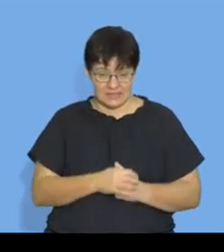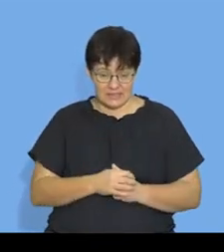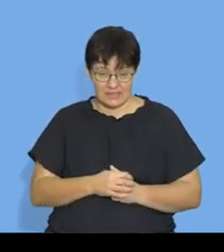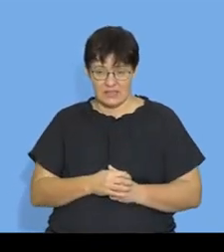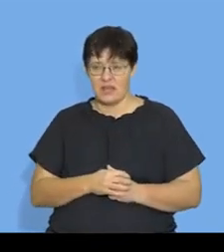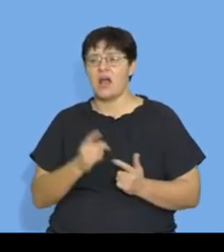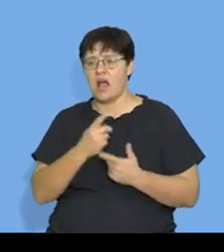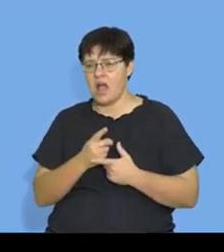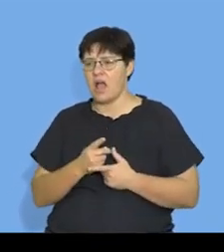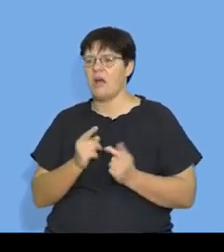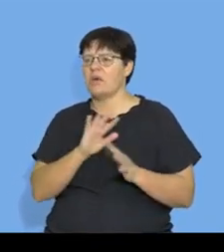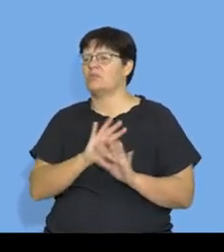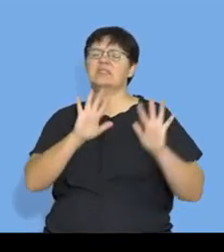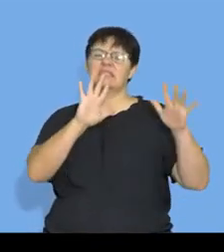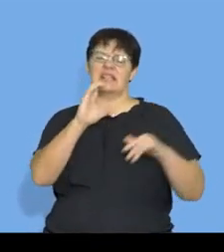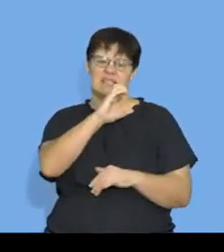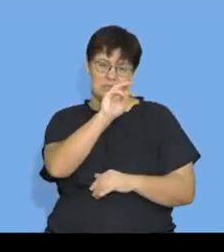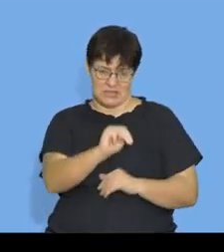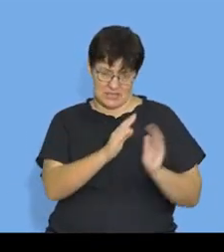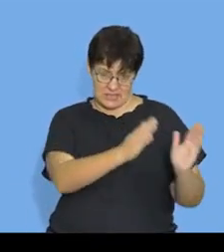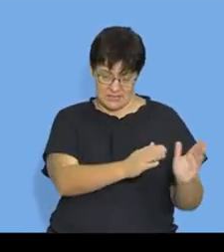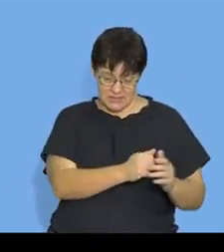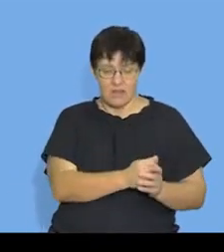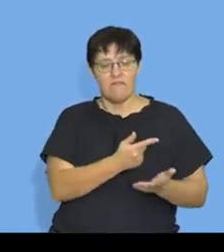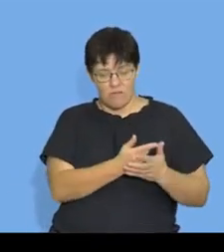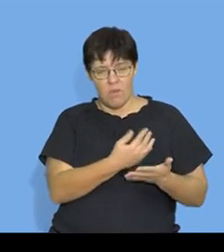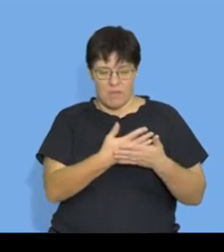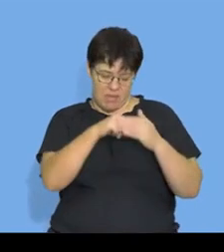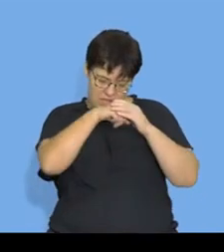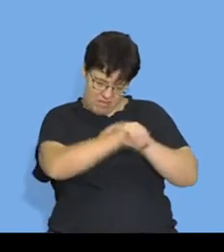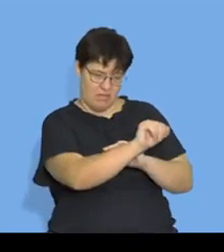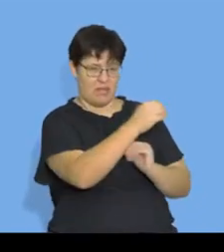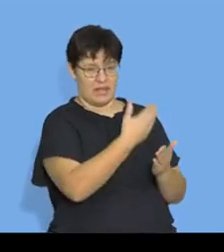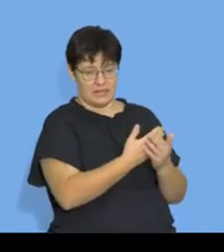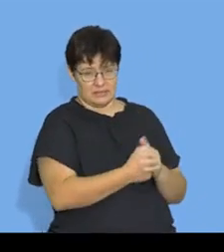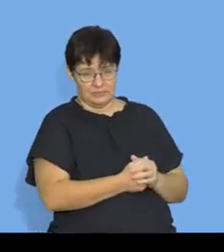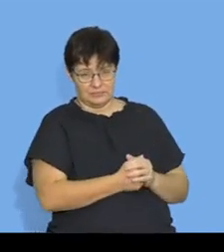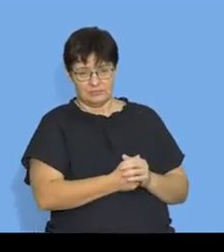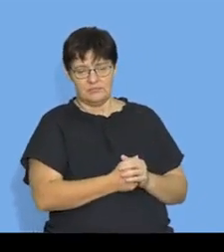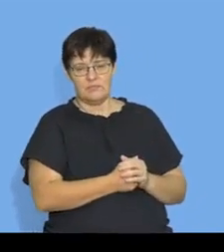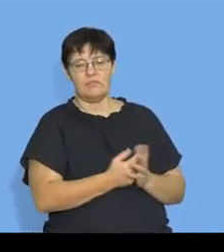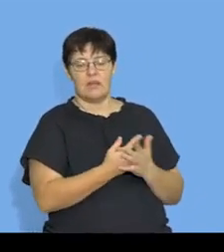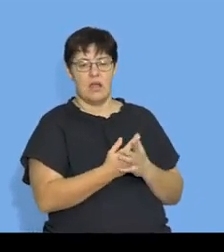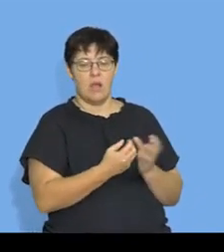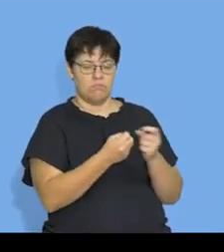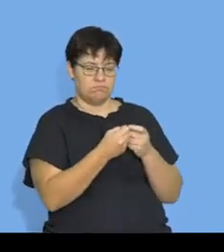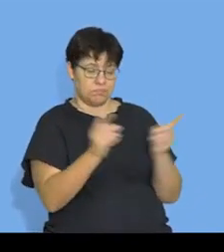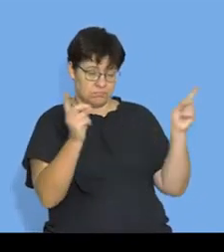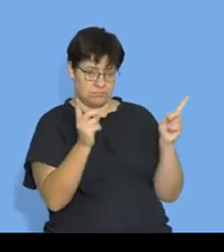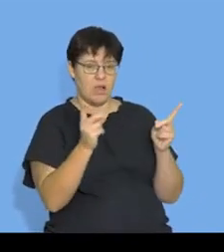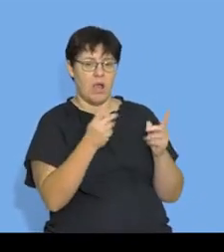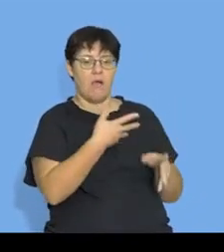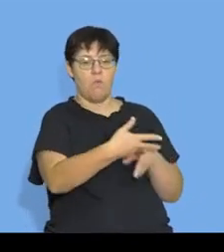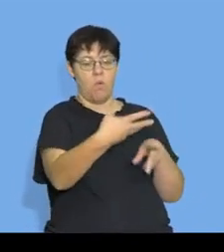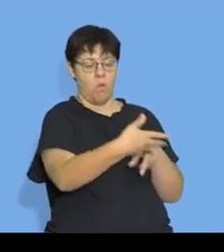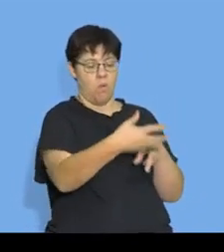dilate, and this has to dilate to about 10 centimeters for the baby to emerge. The amniotic sac will burst and